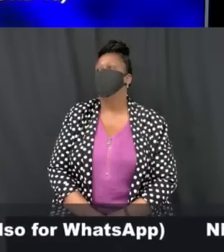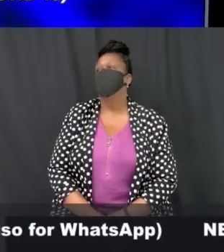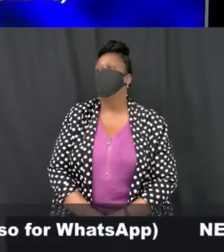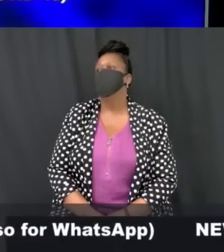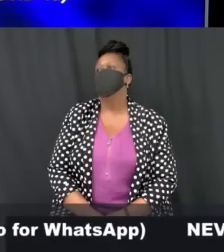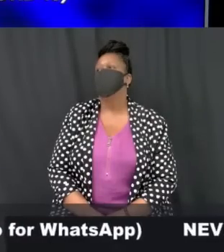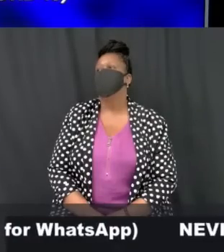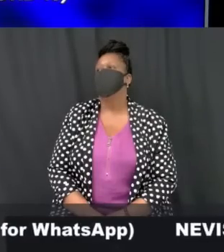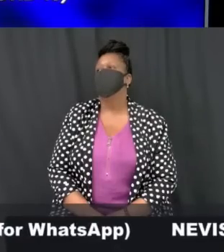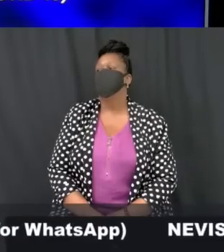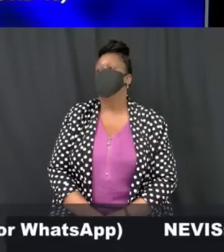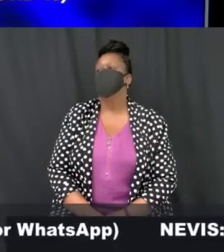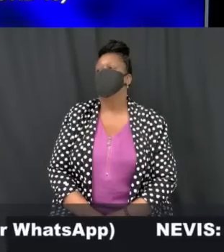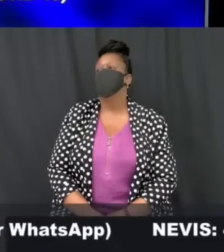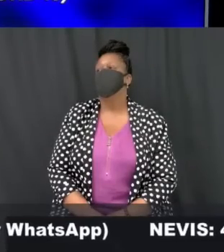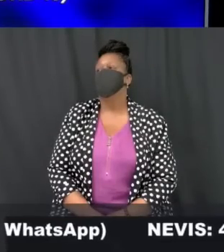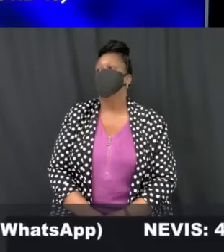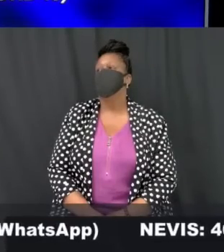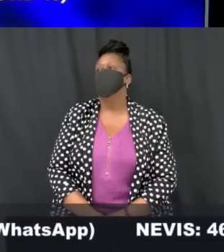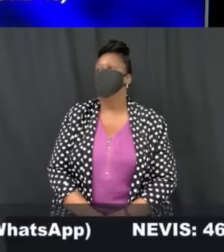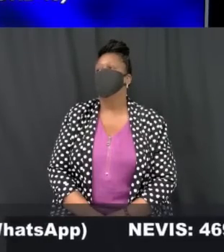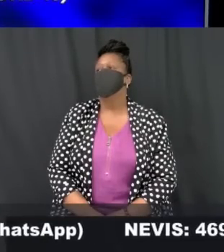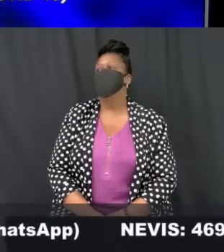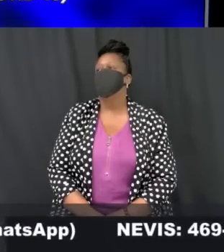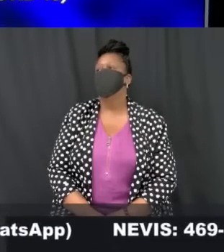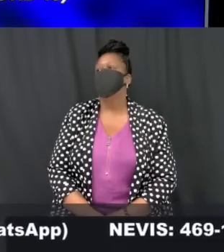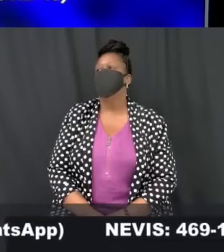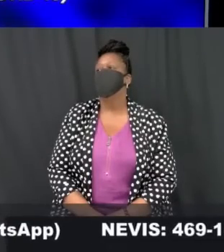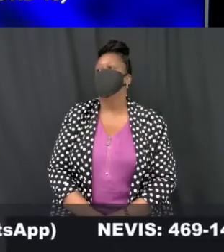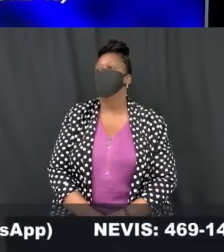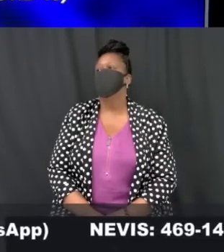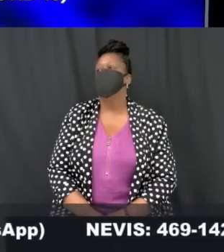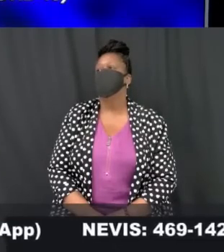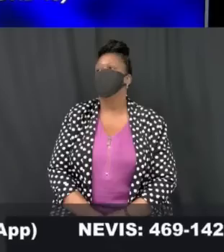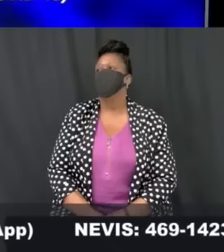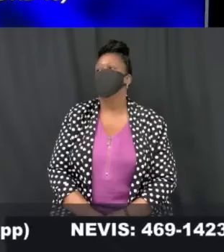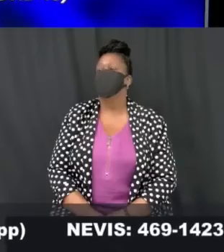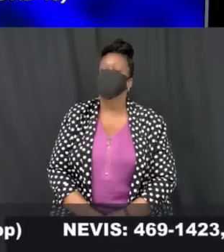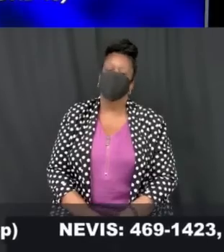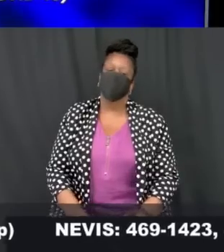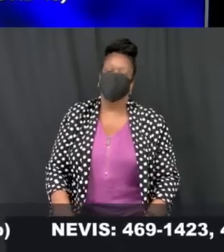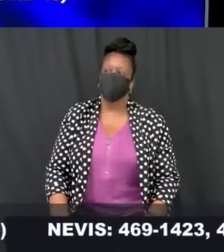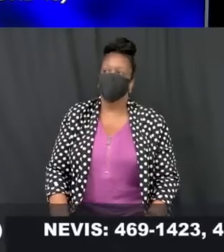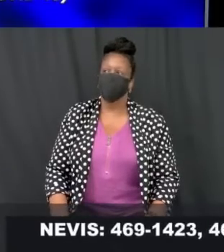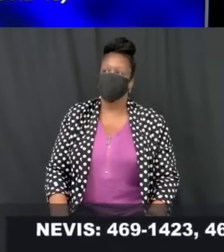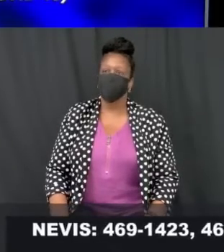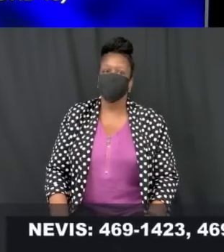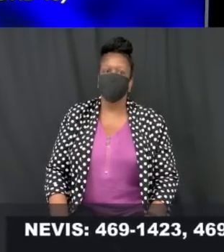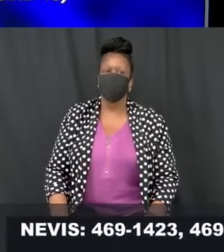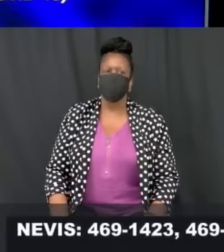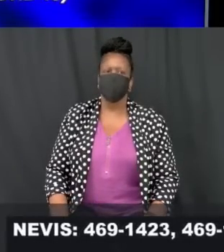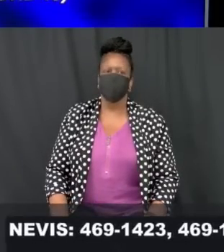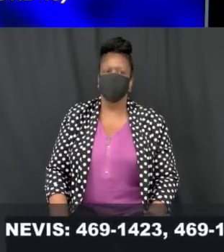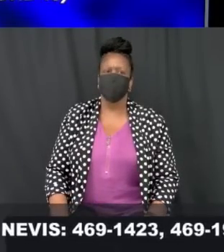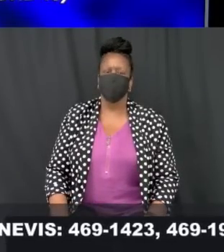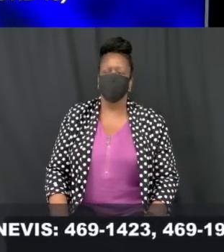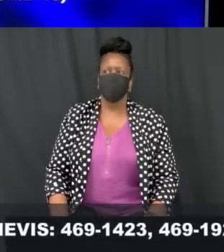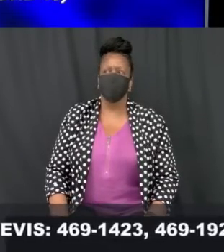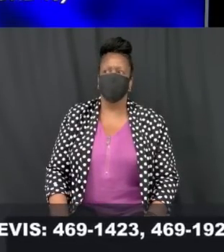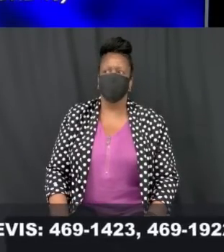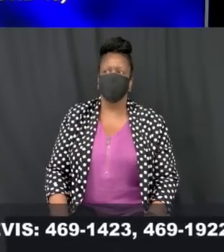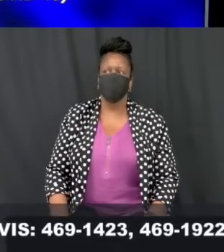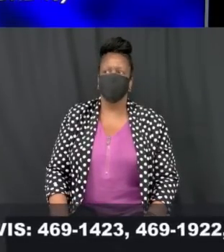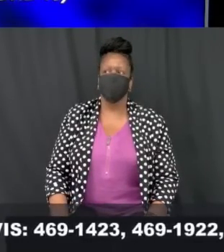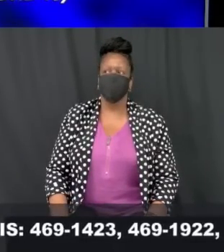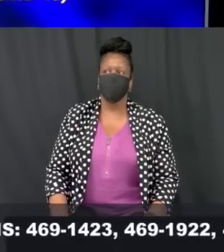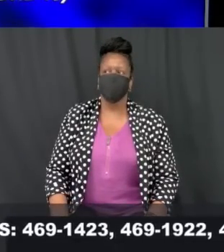CMO Dr. Laws reported a COVID-19 cluster in Nevis. Can